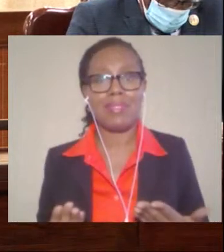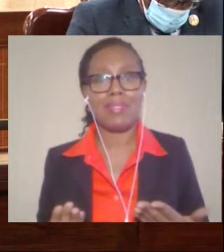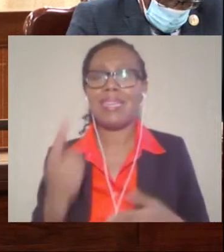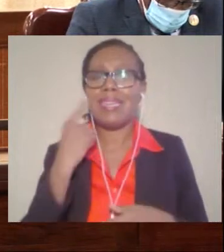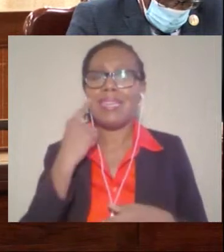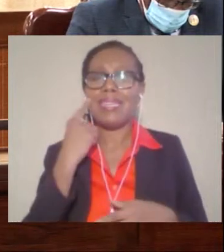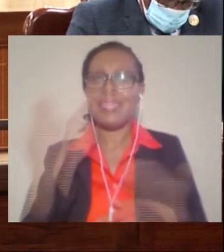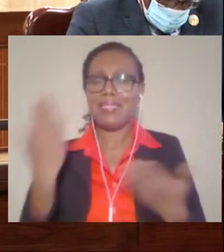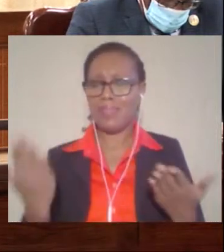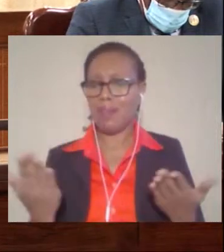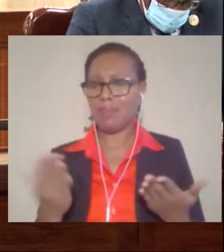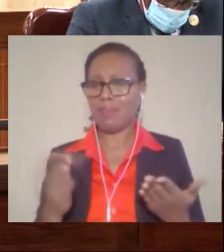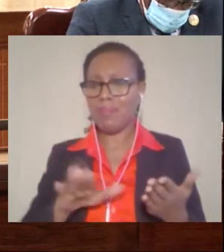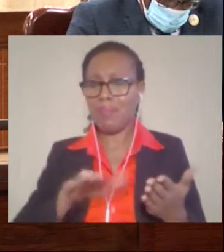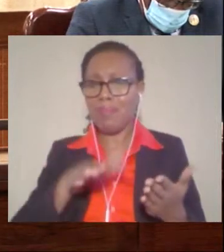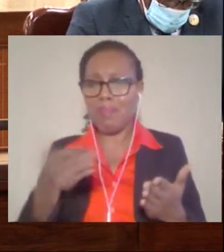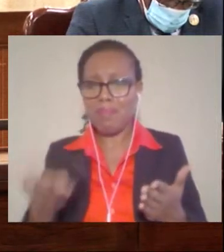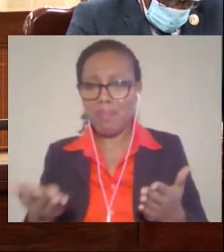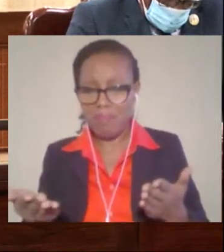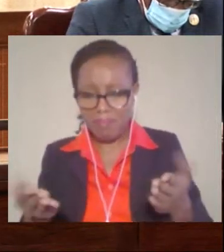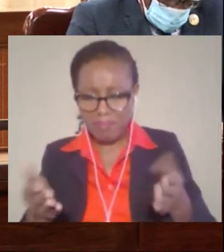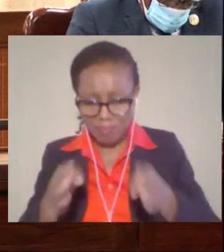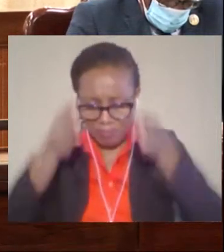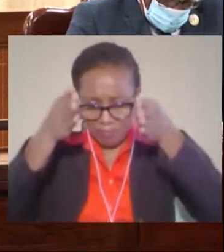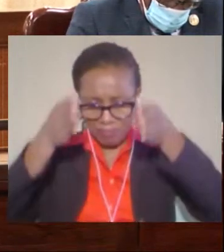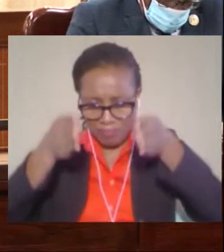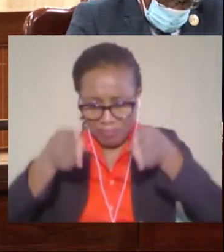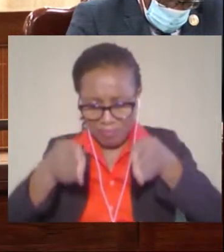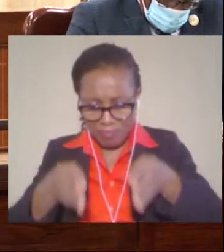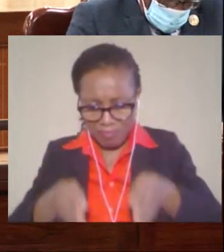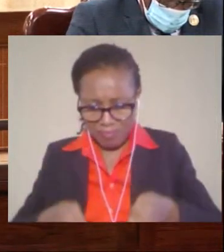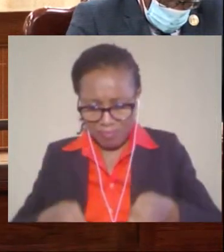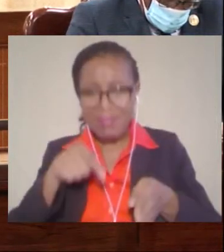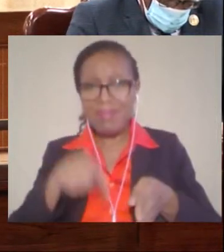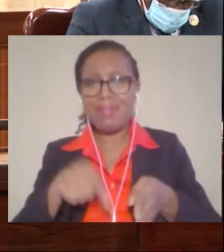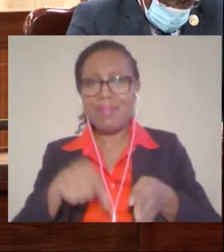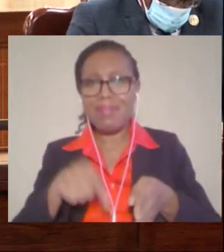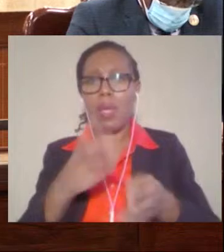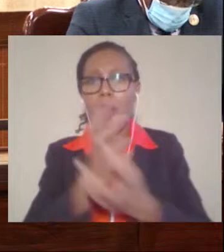skeletons. Whose skeletons they are